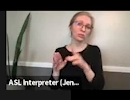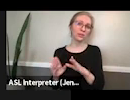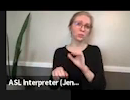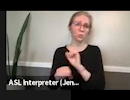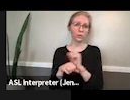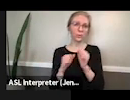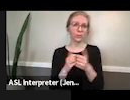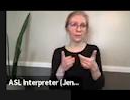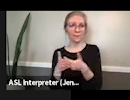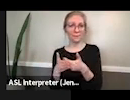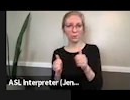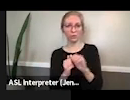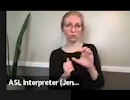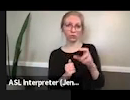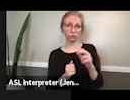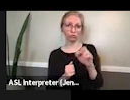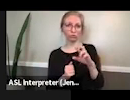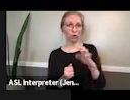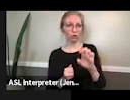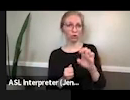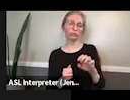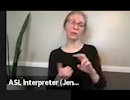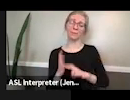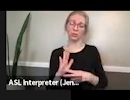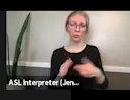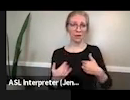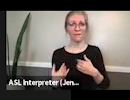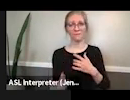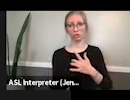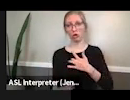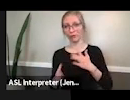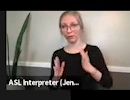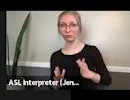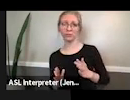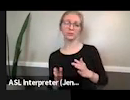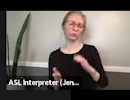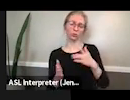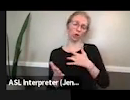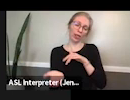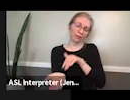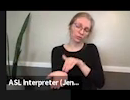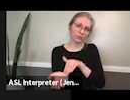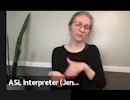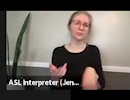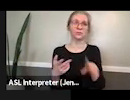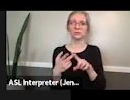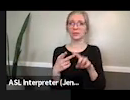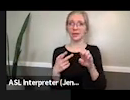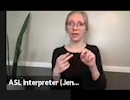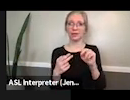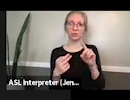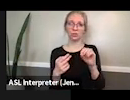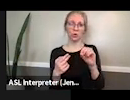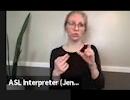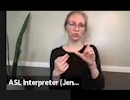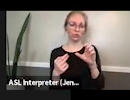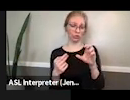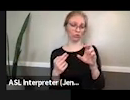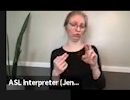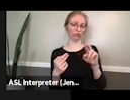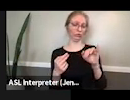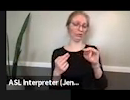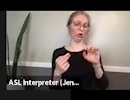you've got a cardiologist, you've got an endocrinologist, they're not specialists in child development. You are.